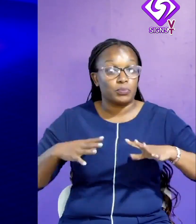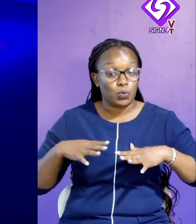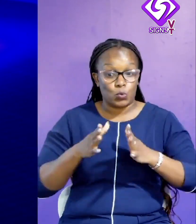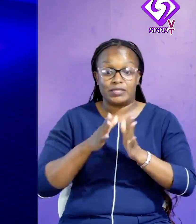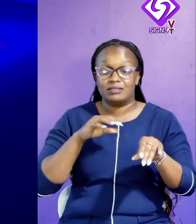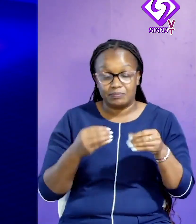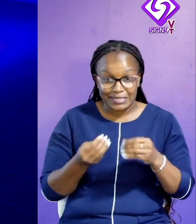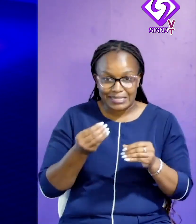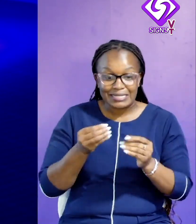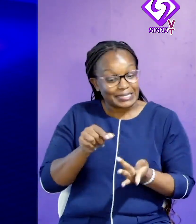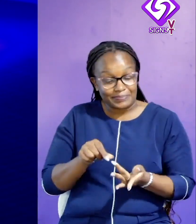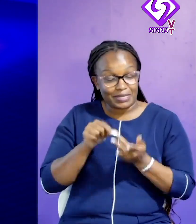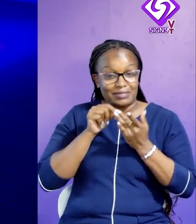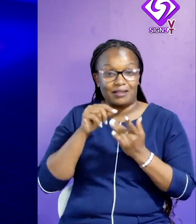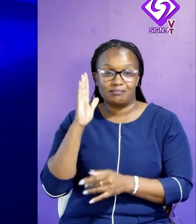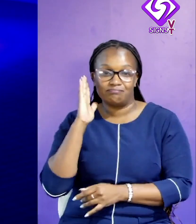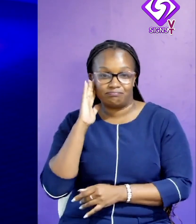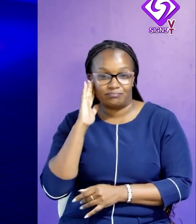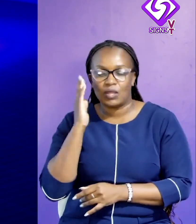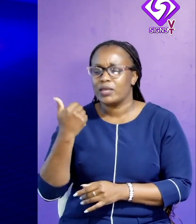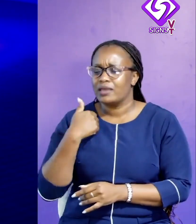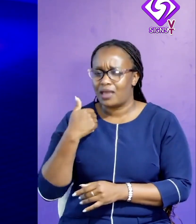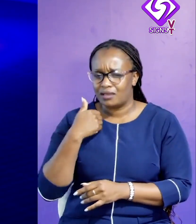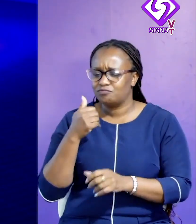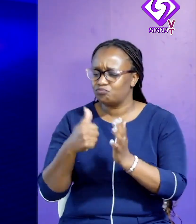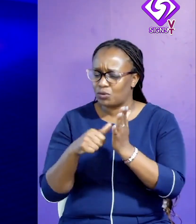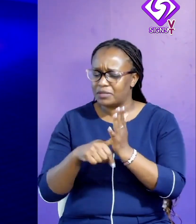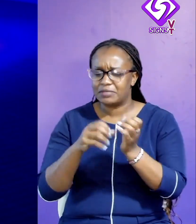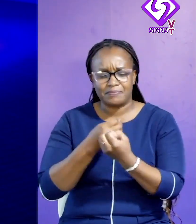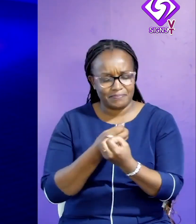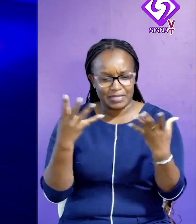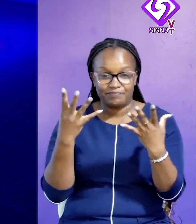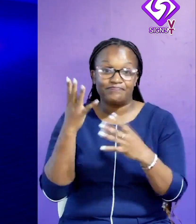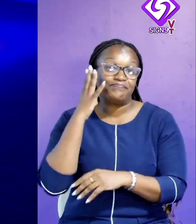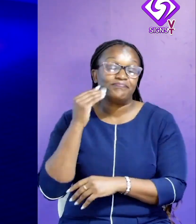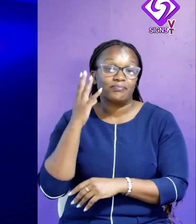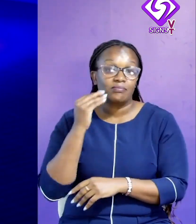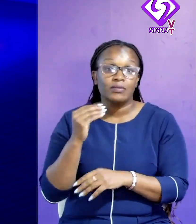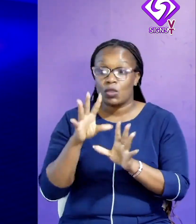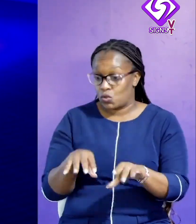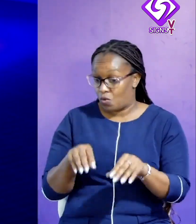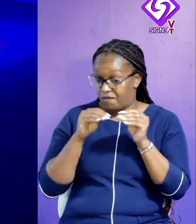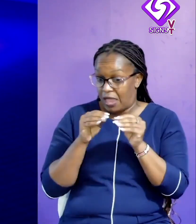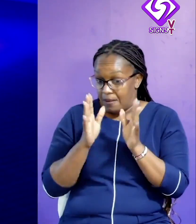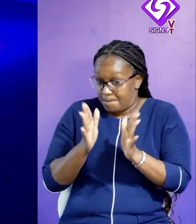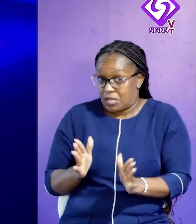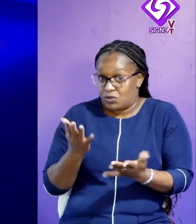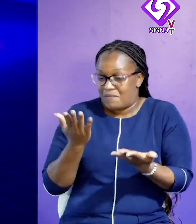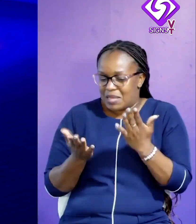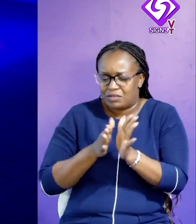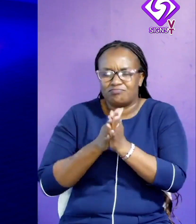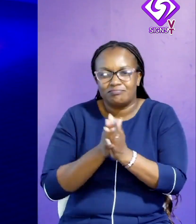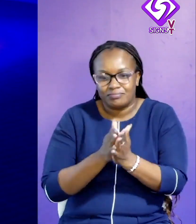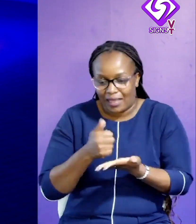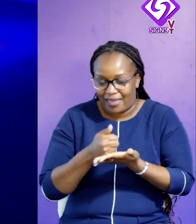We have so many problems that we are facing outside there. And sometimes you find that somebody would want to help, but they